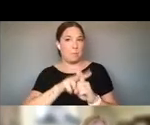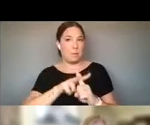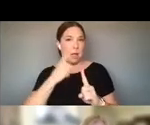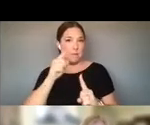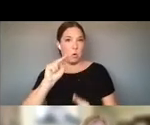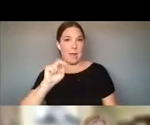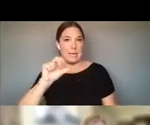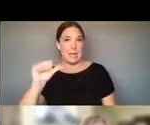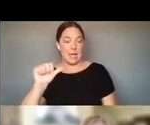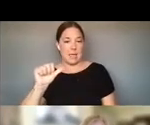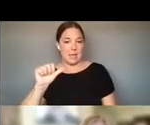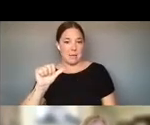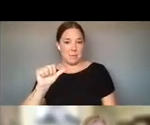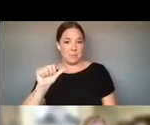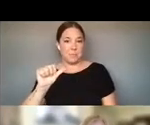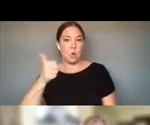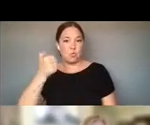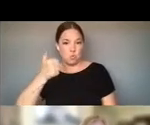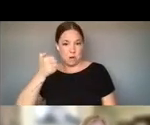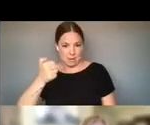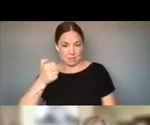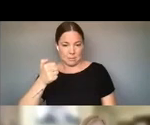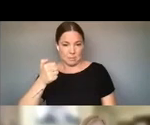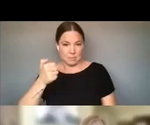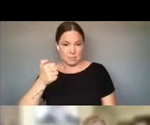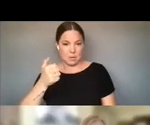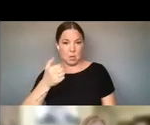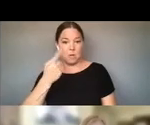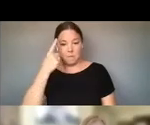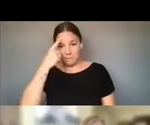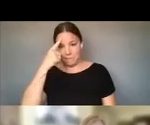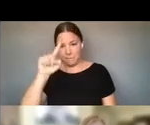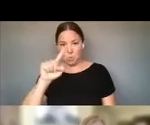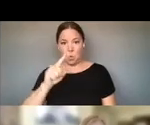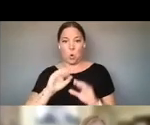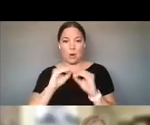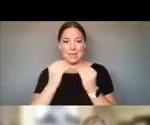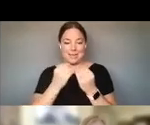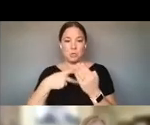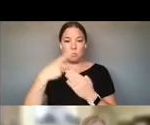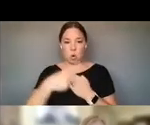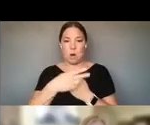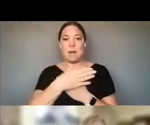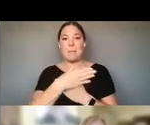for organizations program and, uh, re-granting program through our state arts agency?